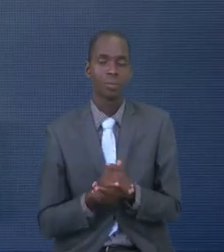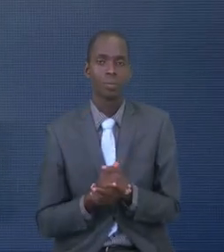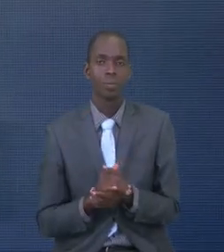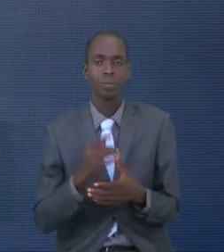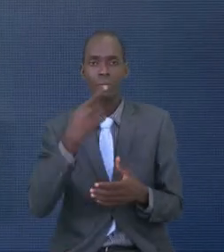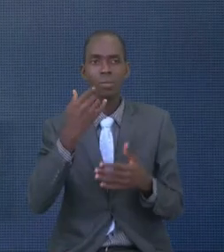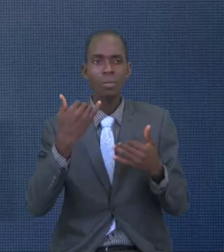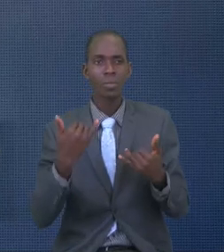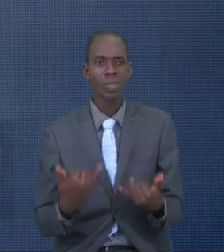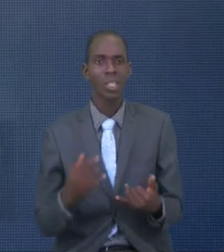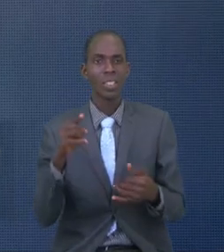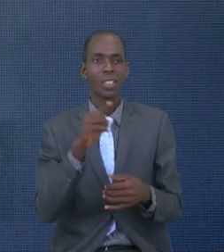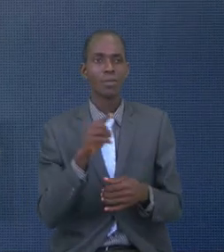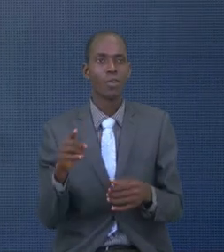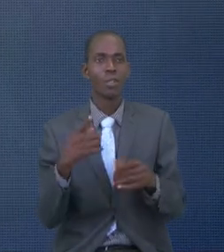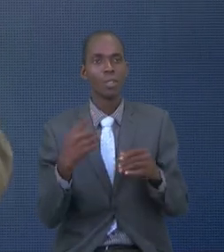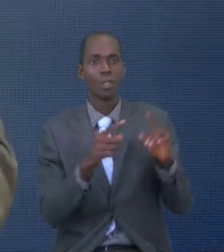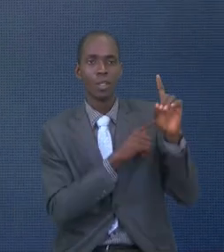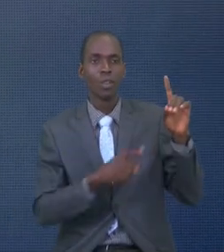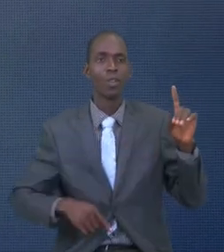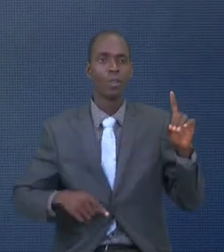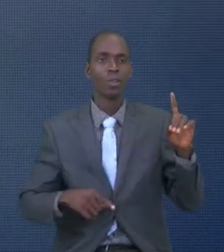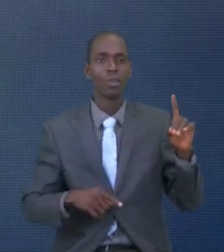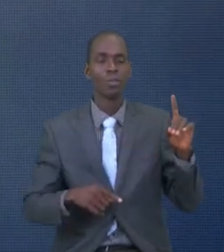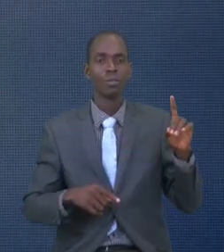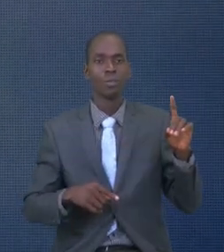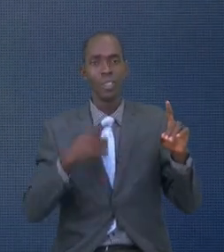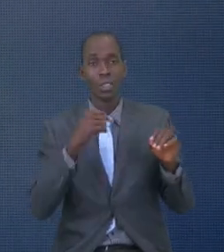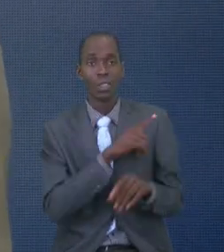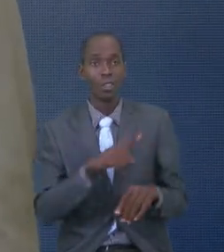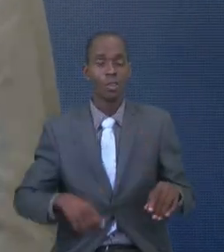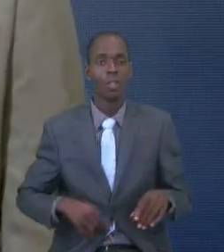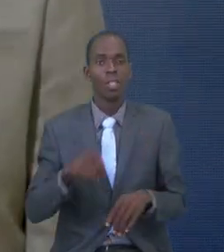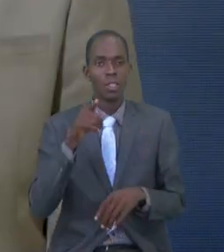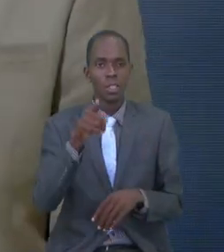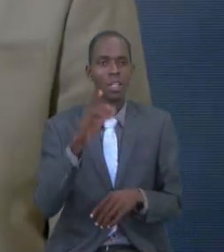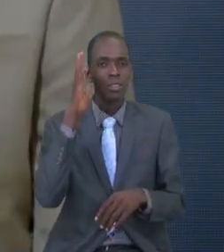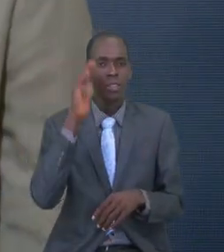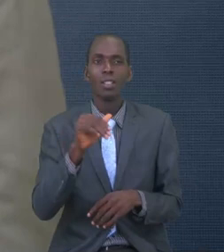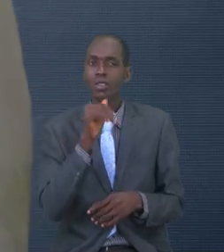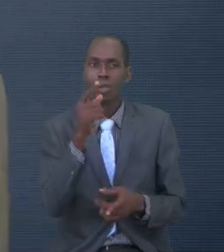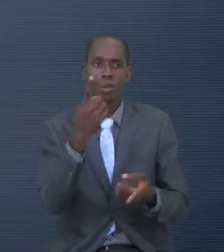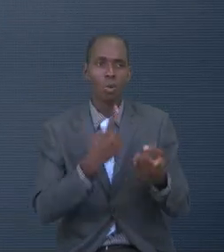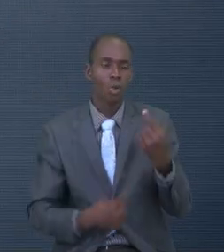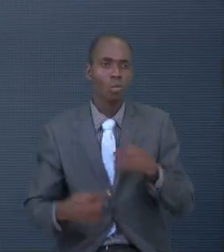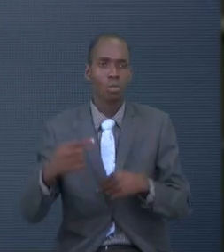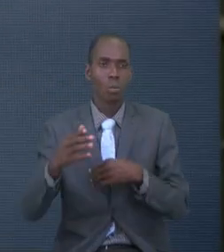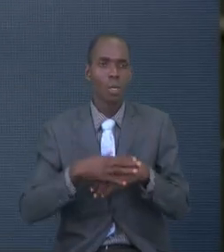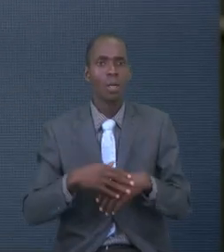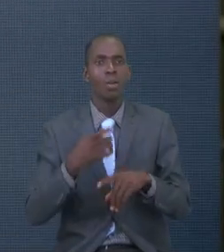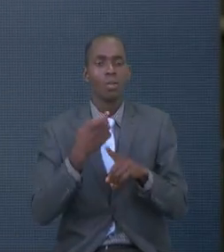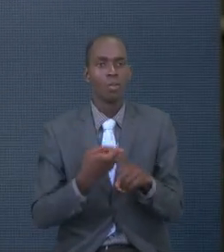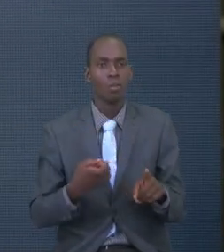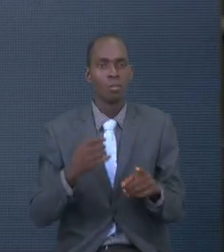now therefore, thus says the Lord, thou shalt not come down from